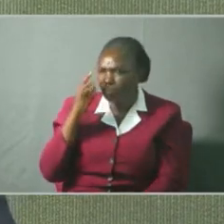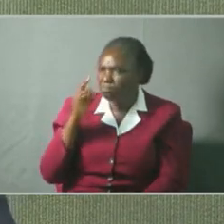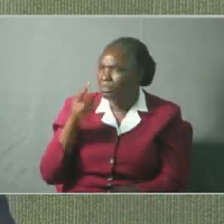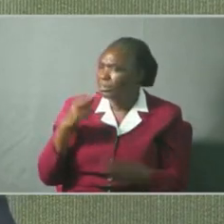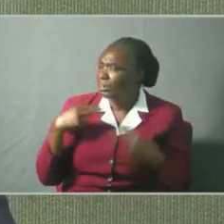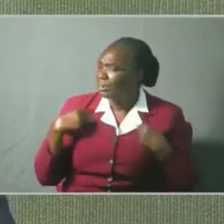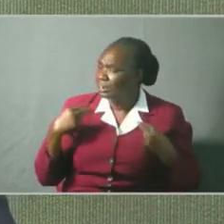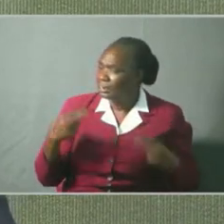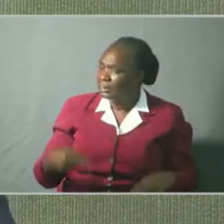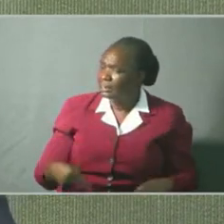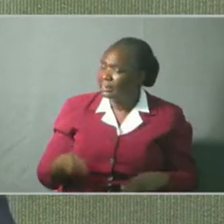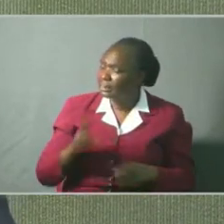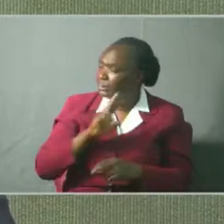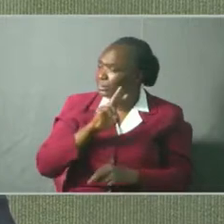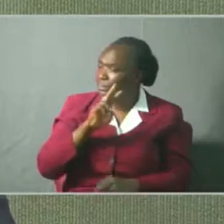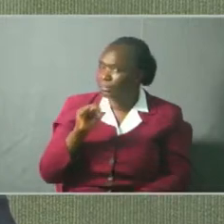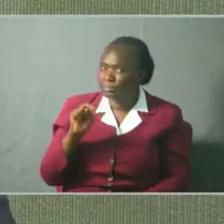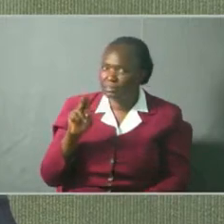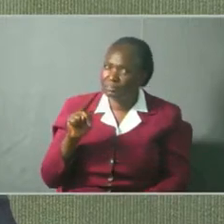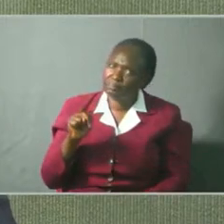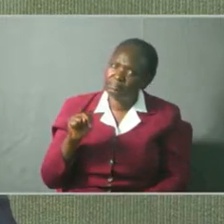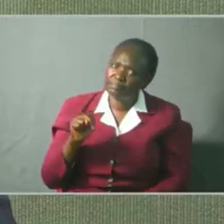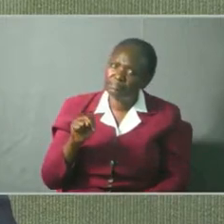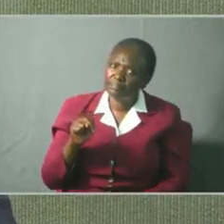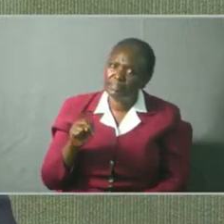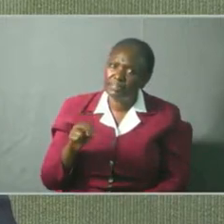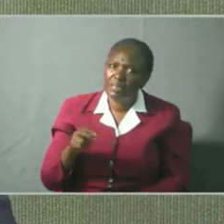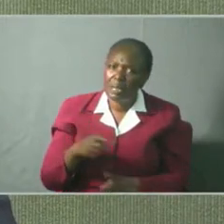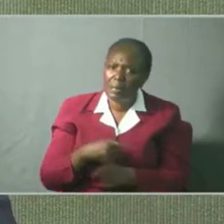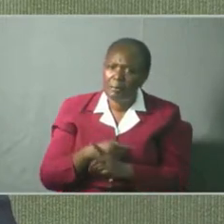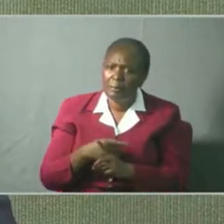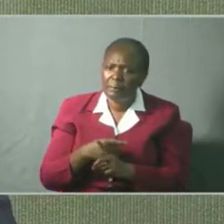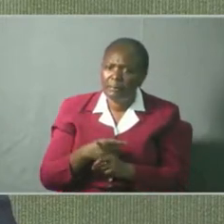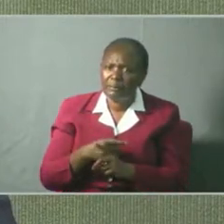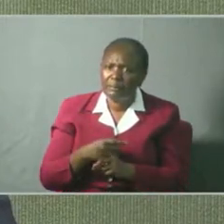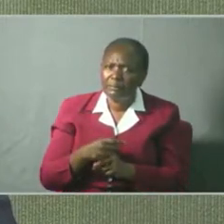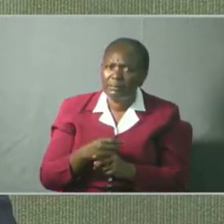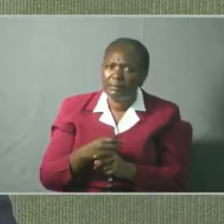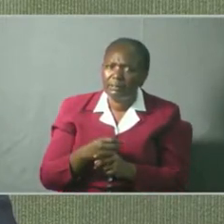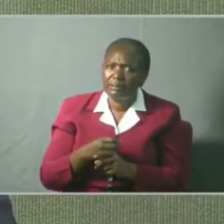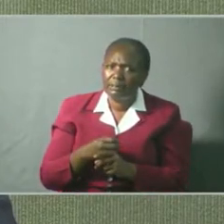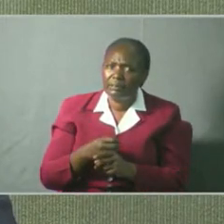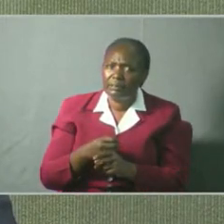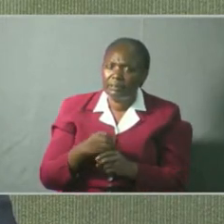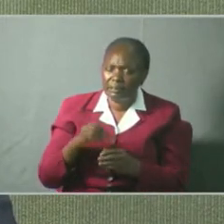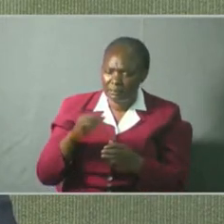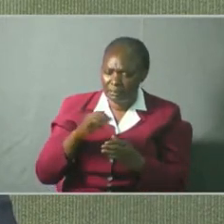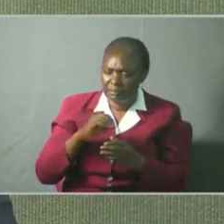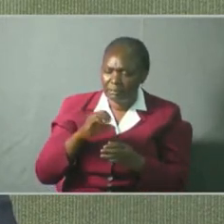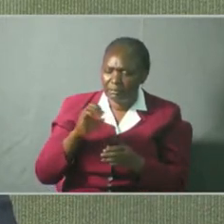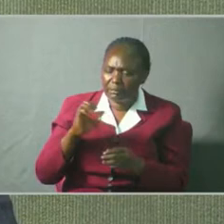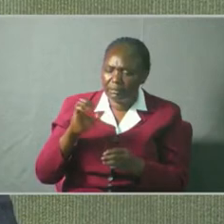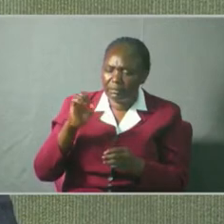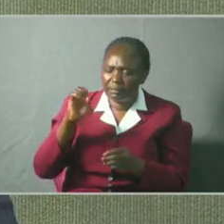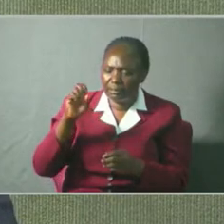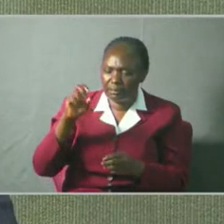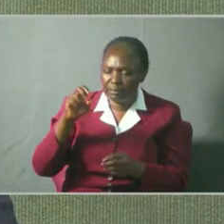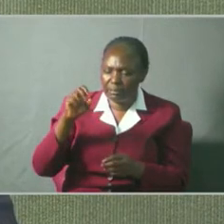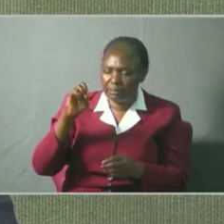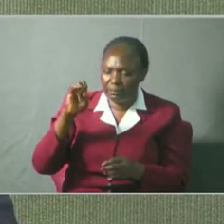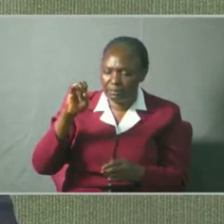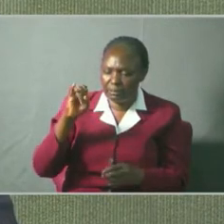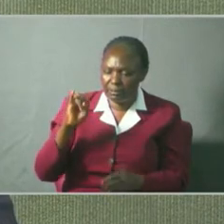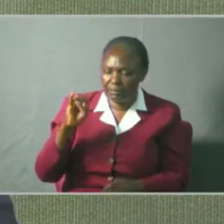And even if I had it, the insurance companies would not allow you to be covered by that.